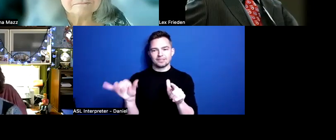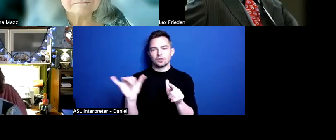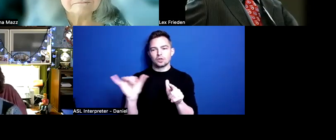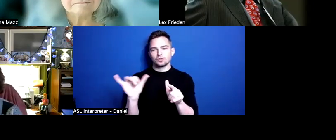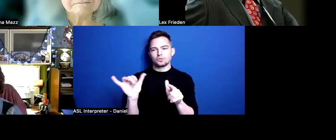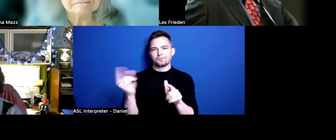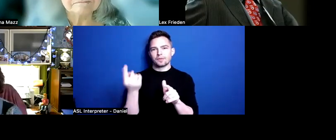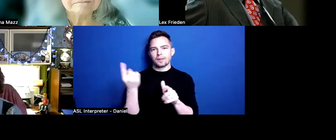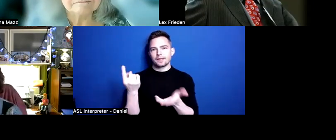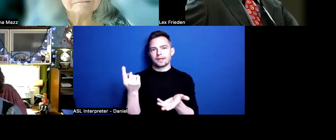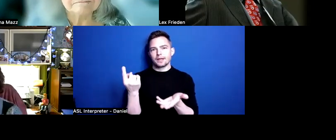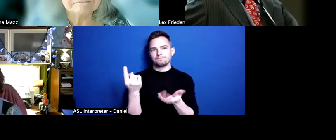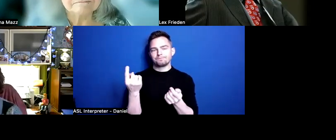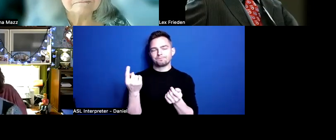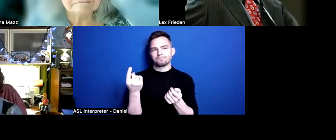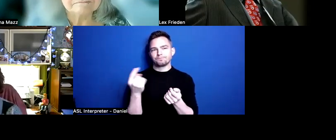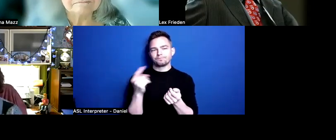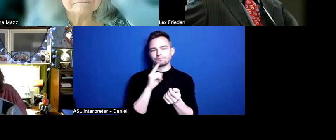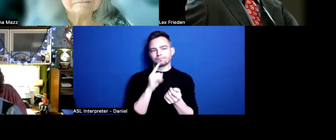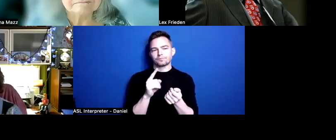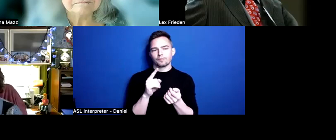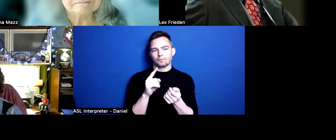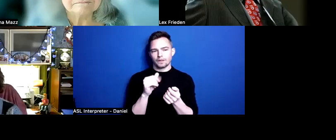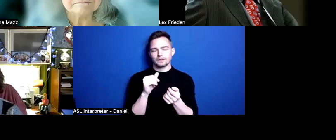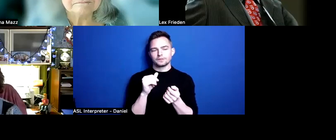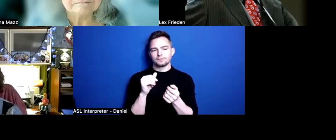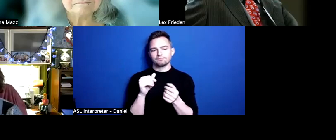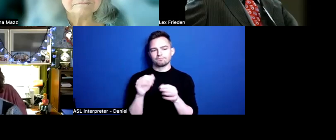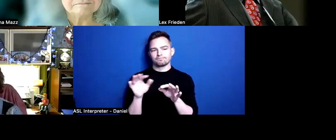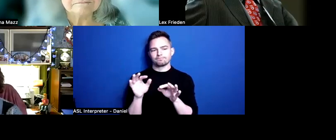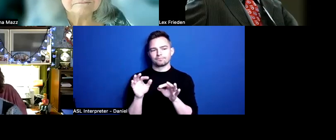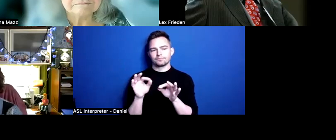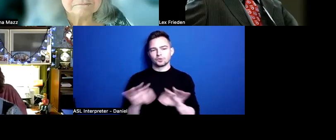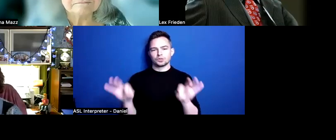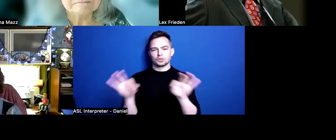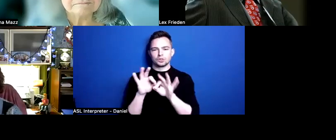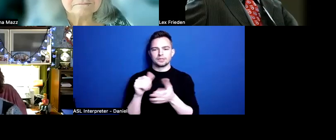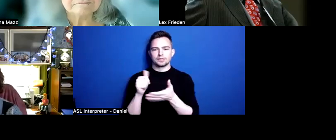that is critical in being an LMA.